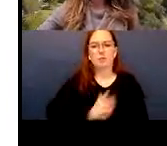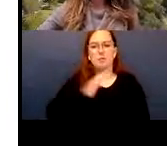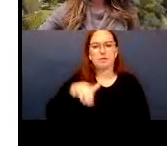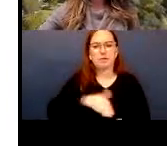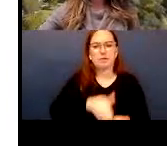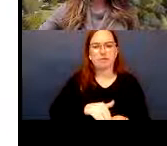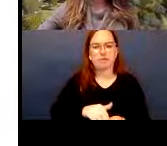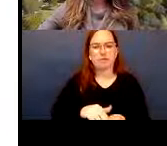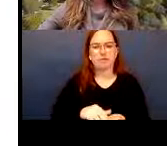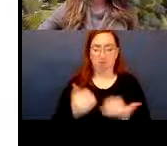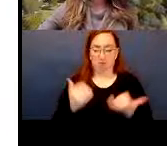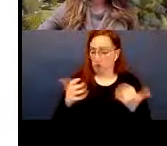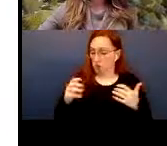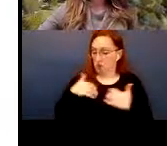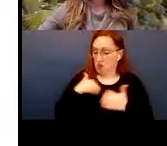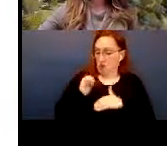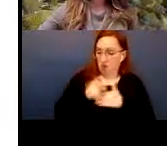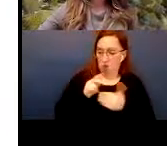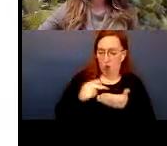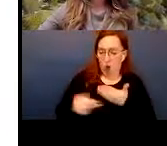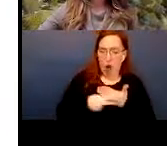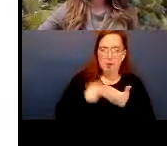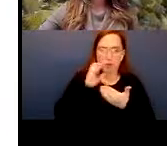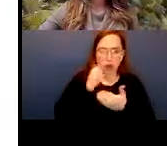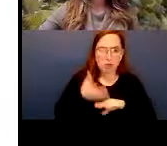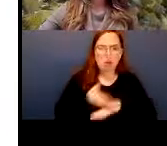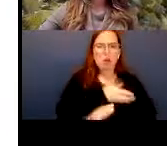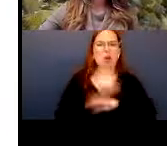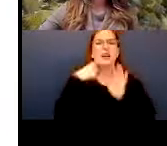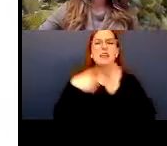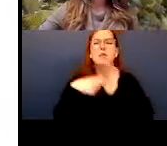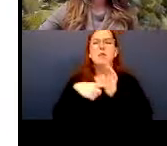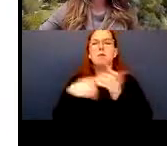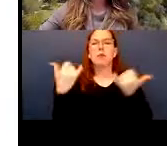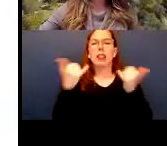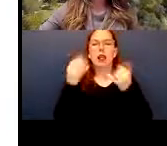existing programs like the playground that is in that area today.